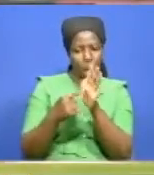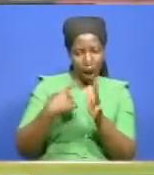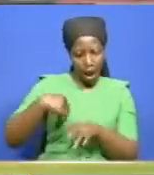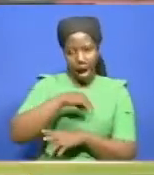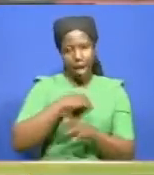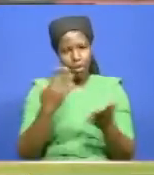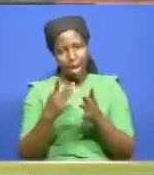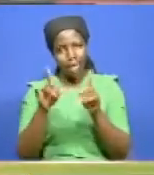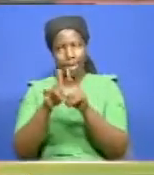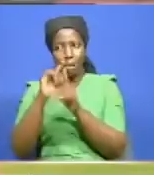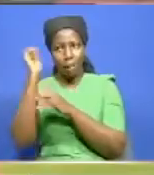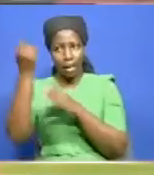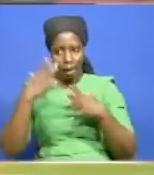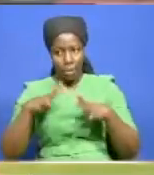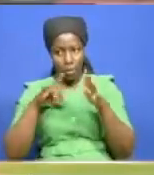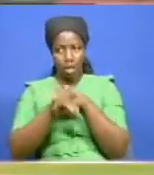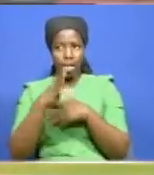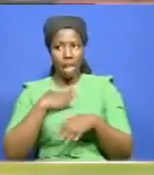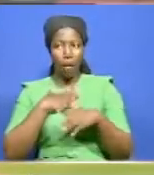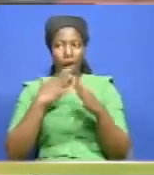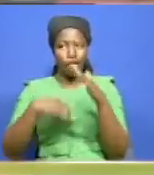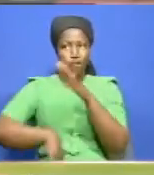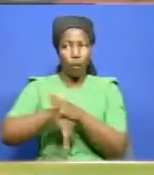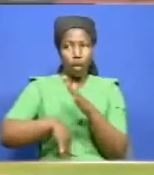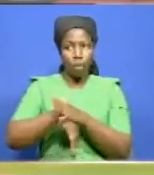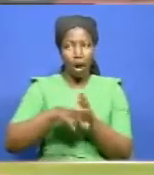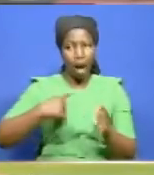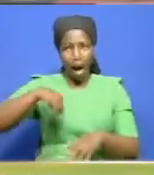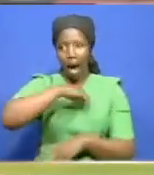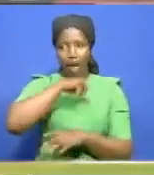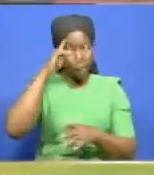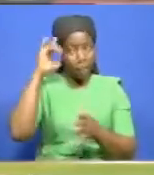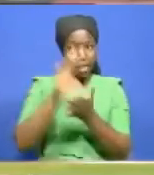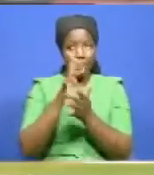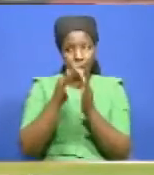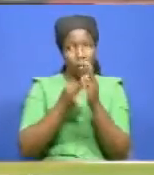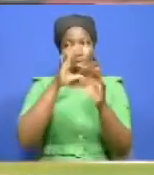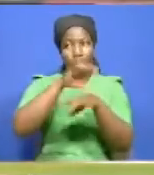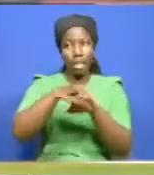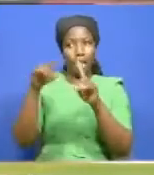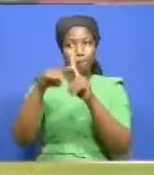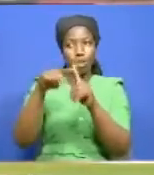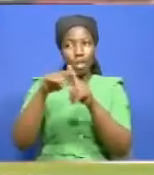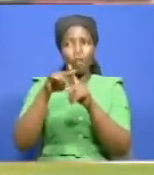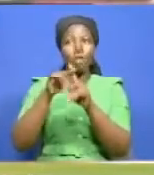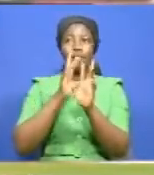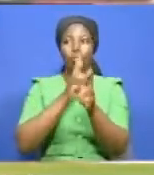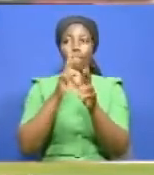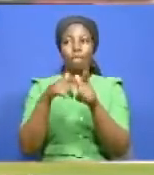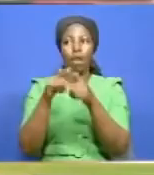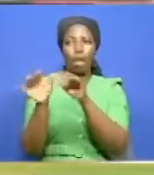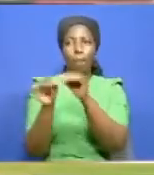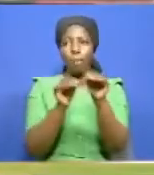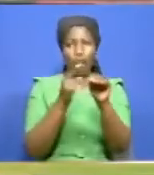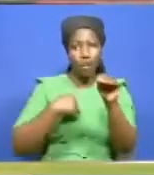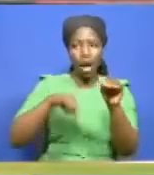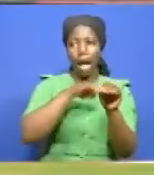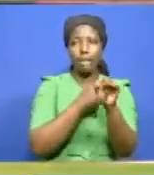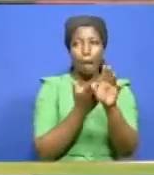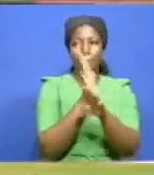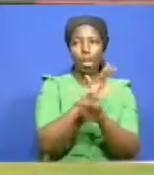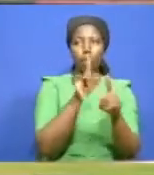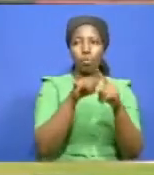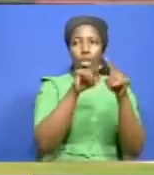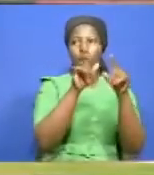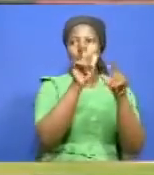Kenyans in our football. And we believe that if we get a positive result, it brings us back into the continental, maybe